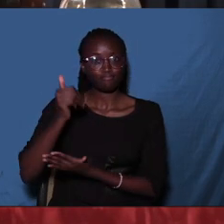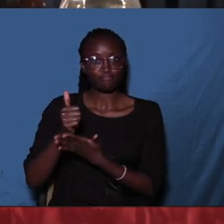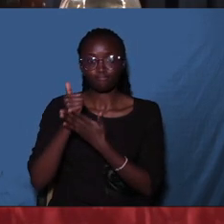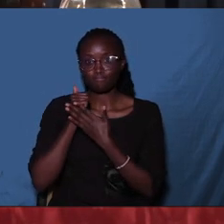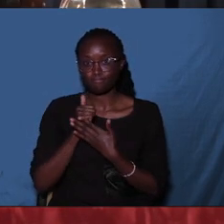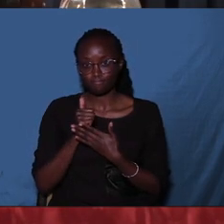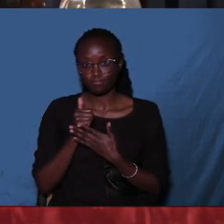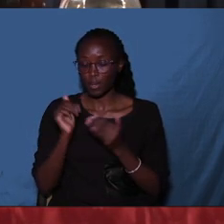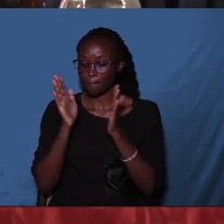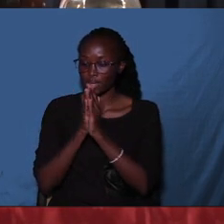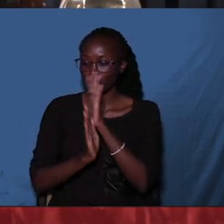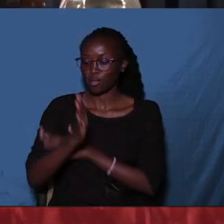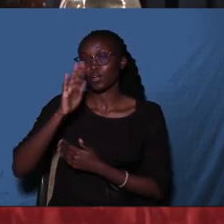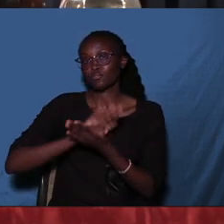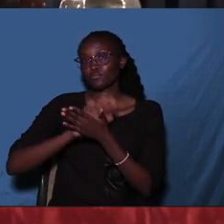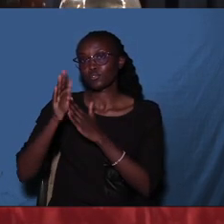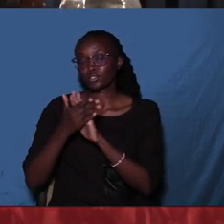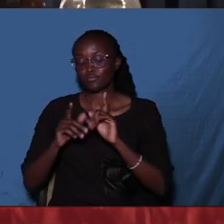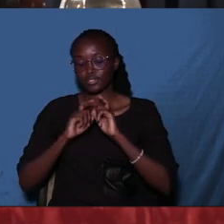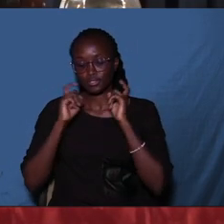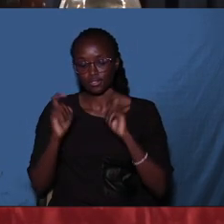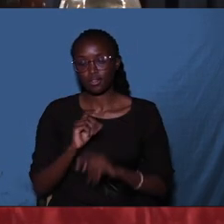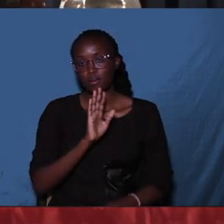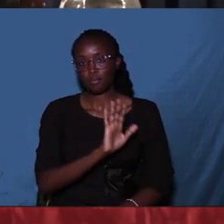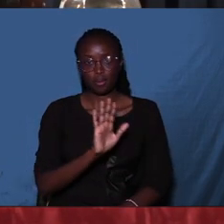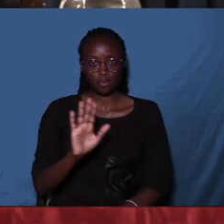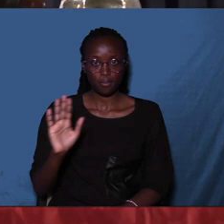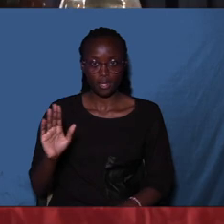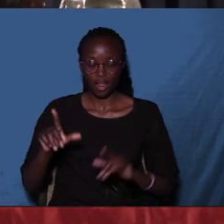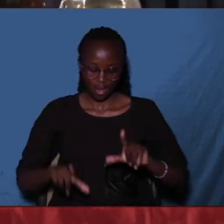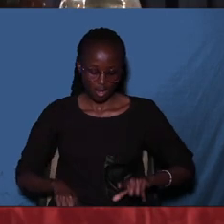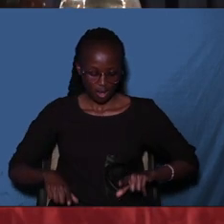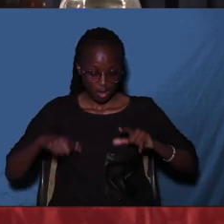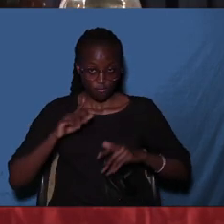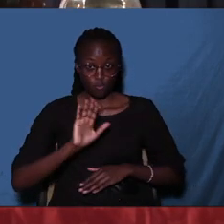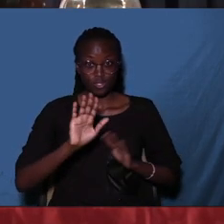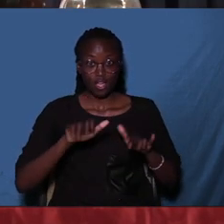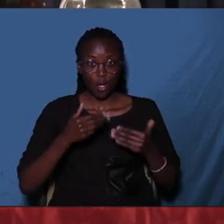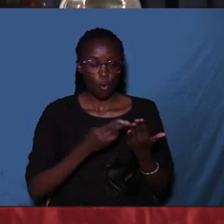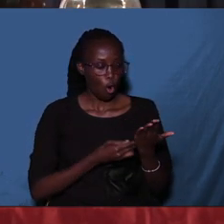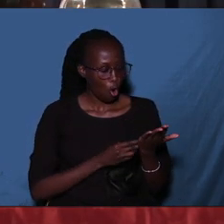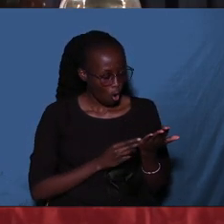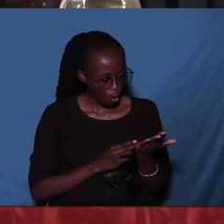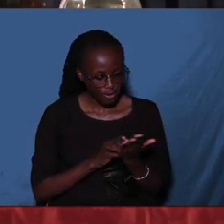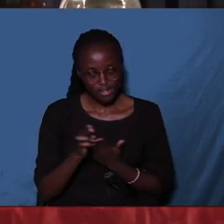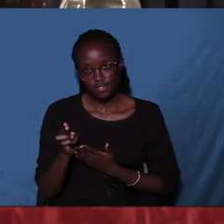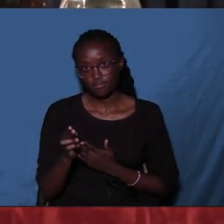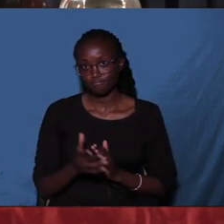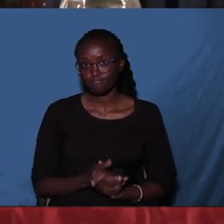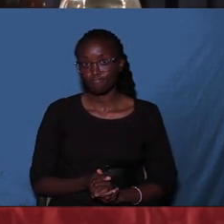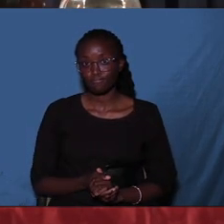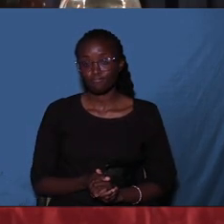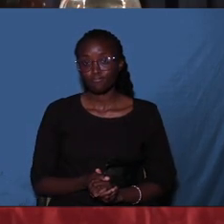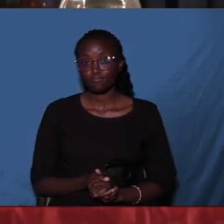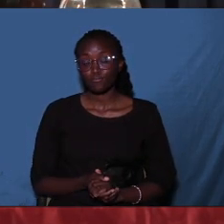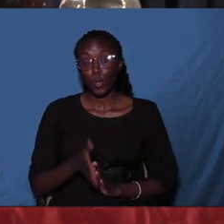ask God to forgive you. You will not live a photocopy, a duplicated life. Christ hates